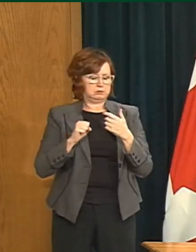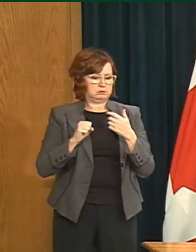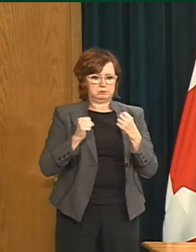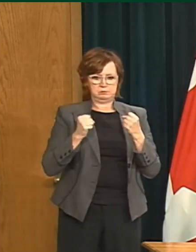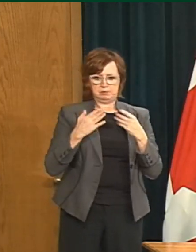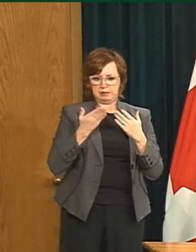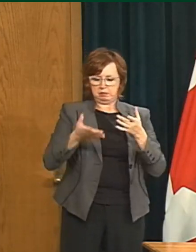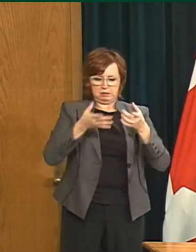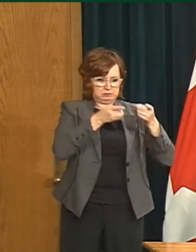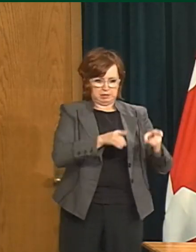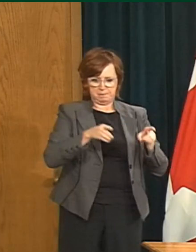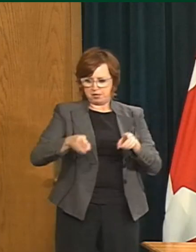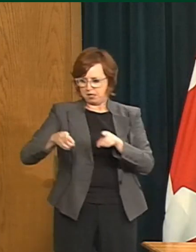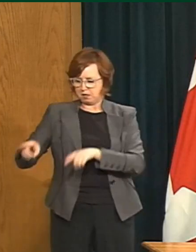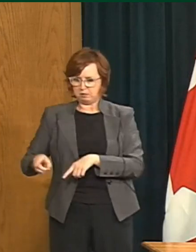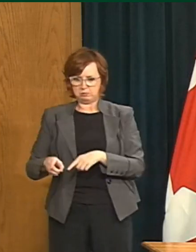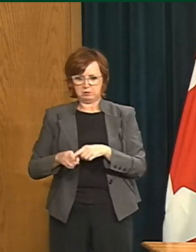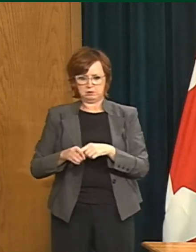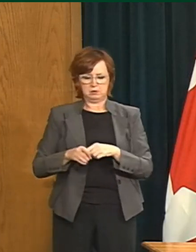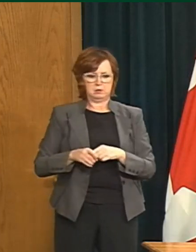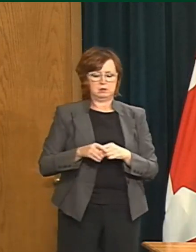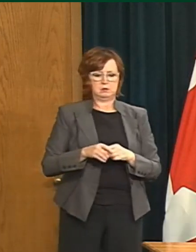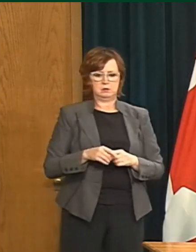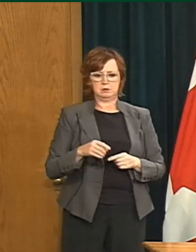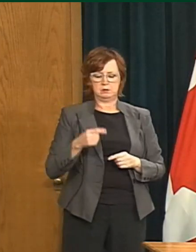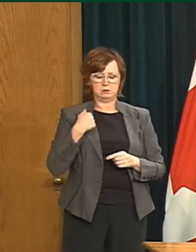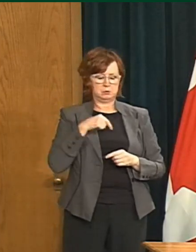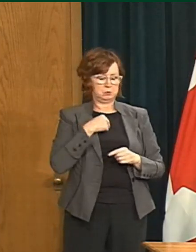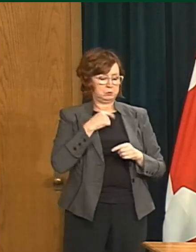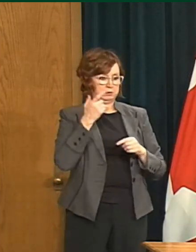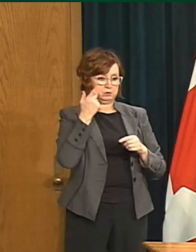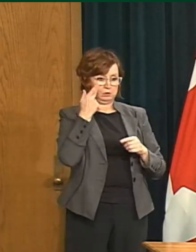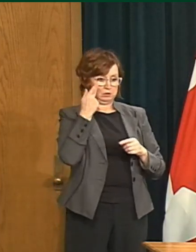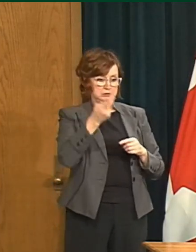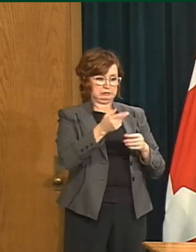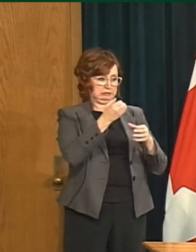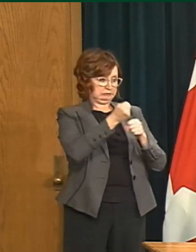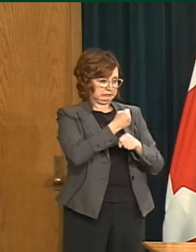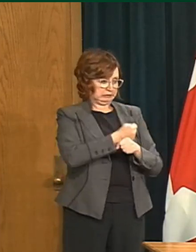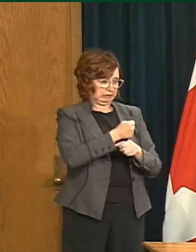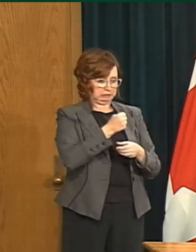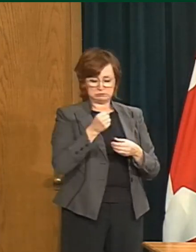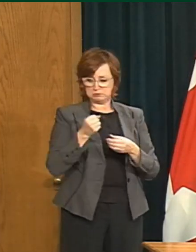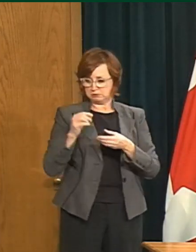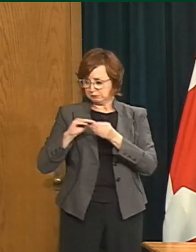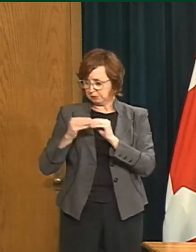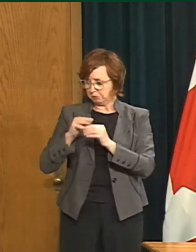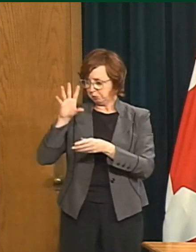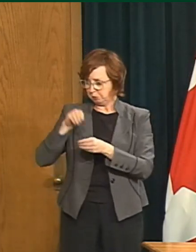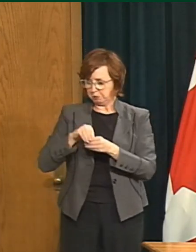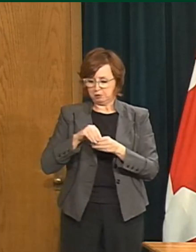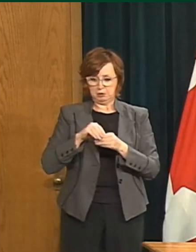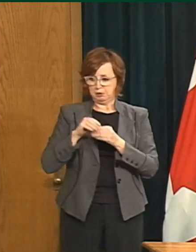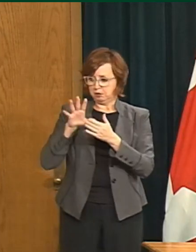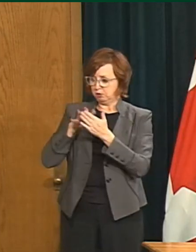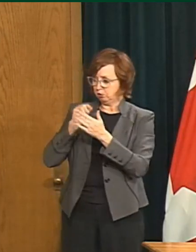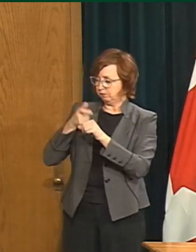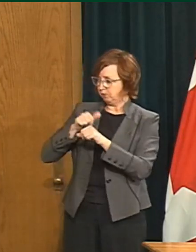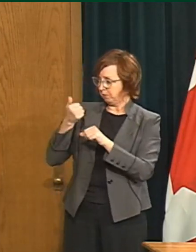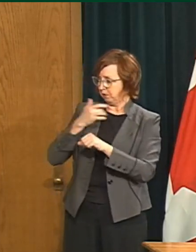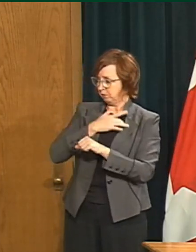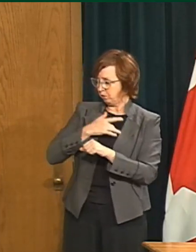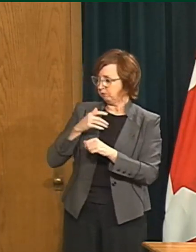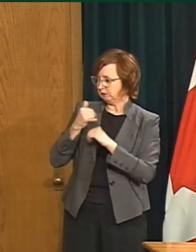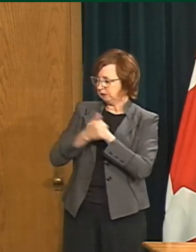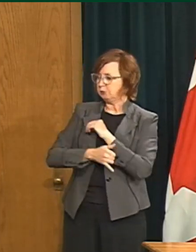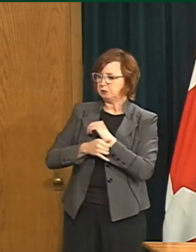decision-making process, looking at what the modeling is suggesting and what our own data is showing us in real time. Thank you. We'll take our